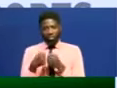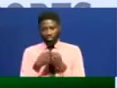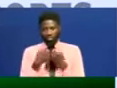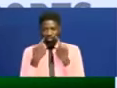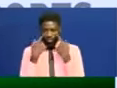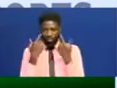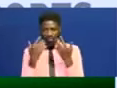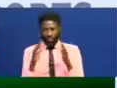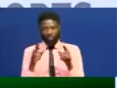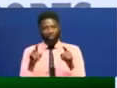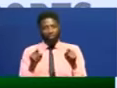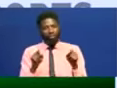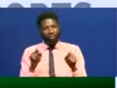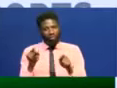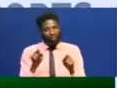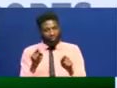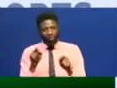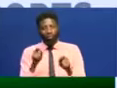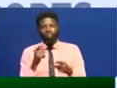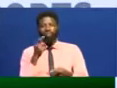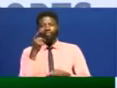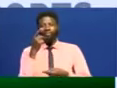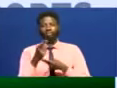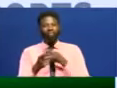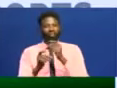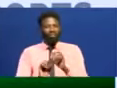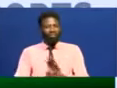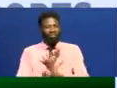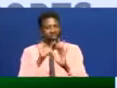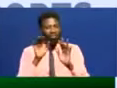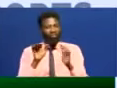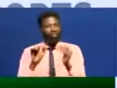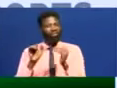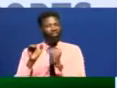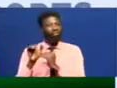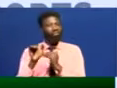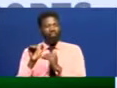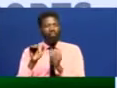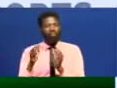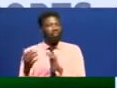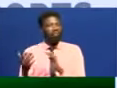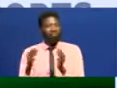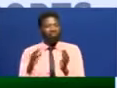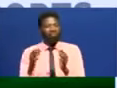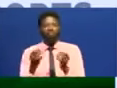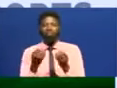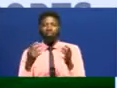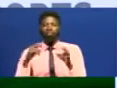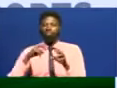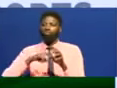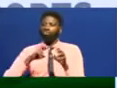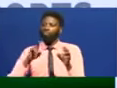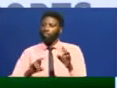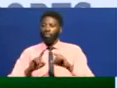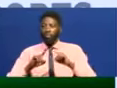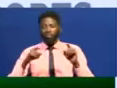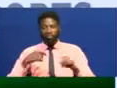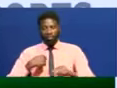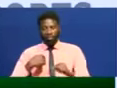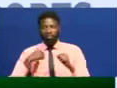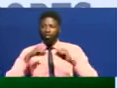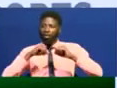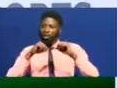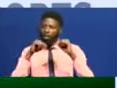governance, challenges of transparency and accountability had sent a lot of partners out of this space. But I'm very glad that partnership is returning